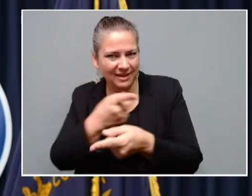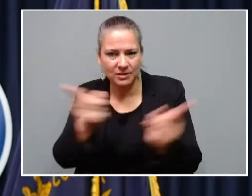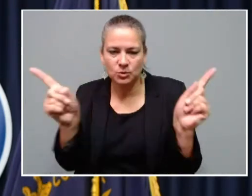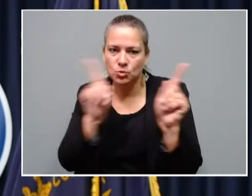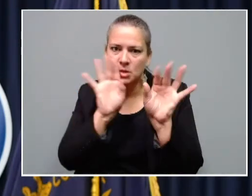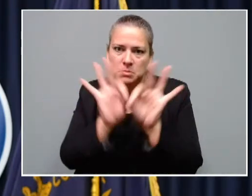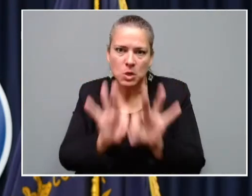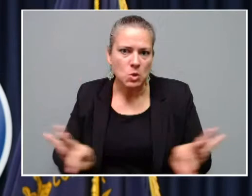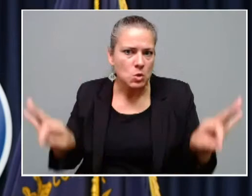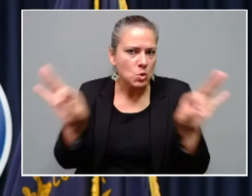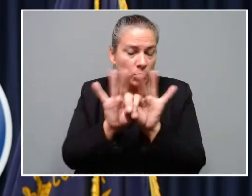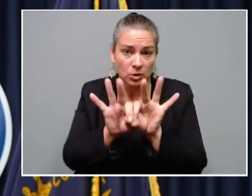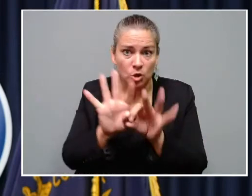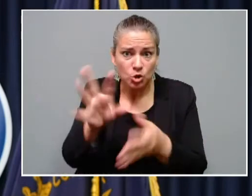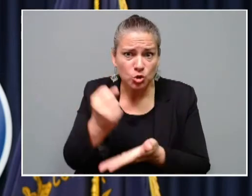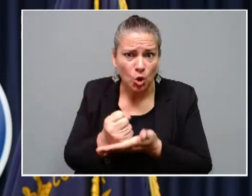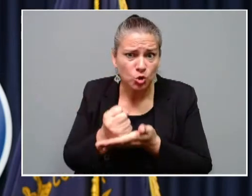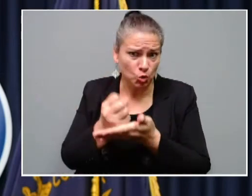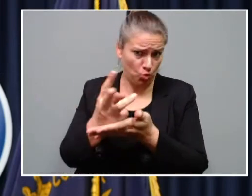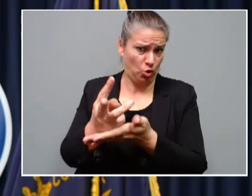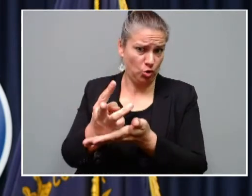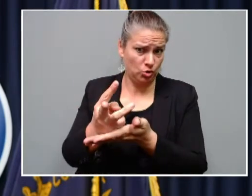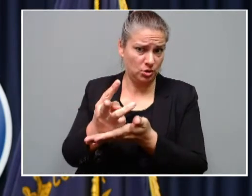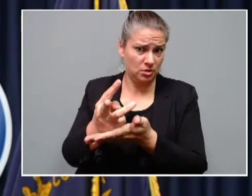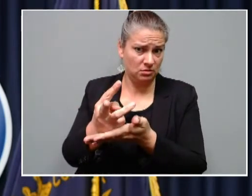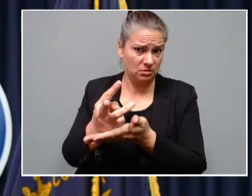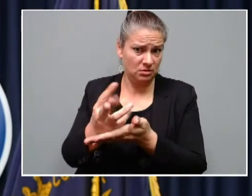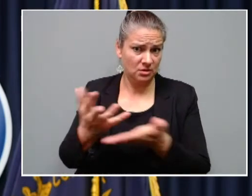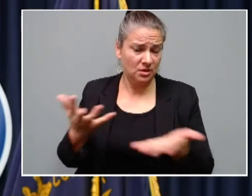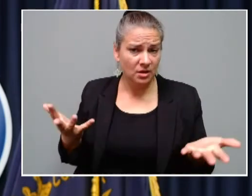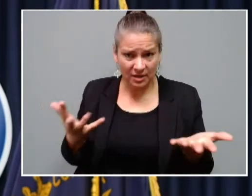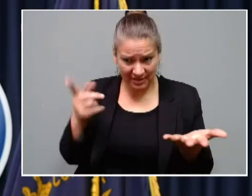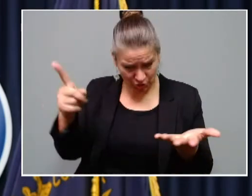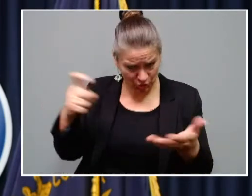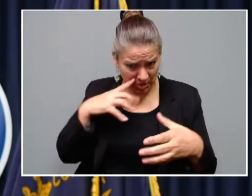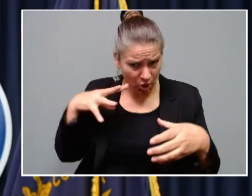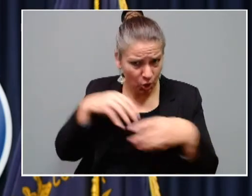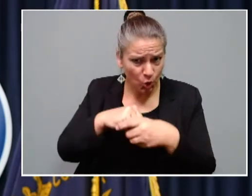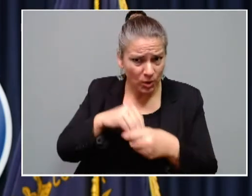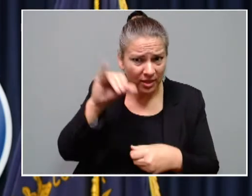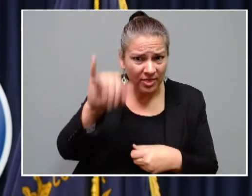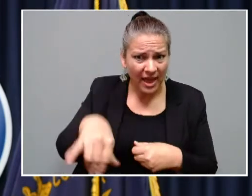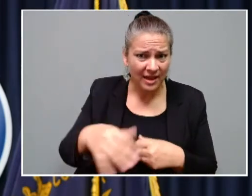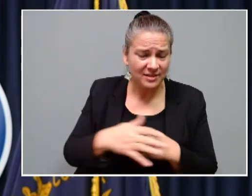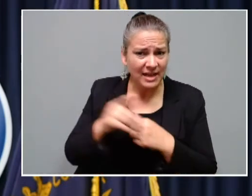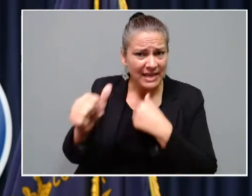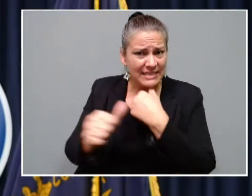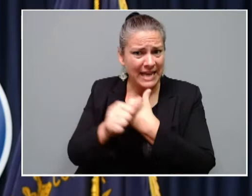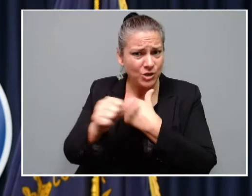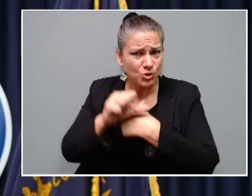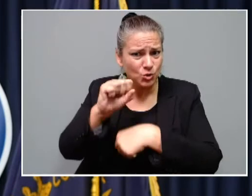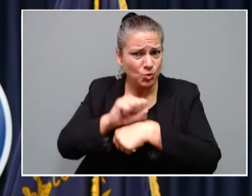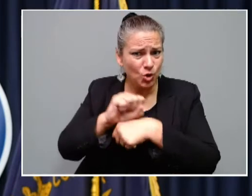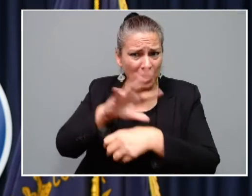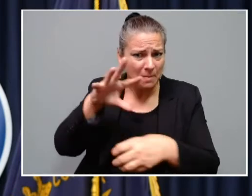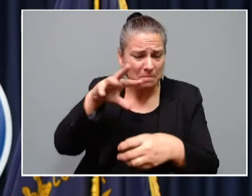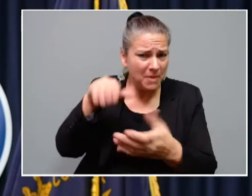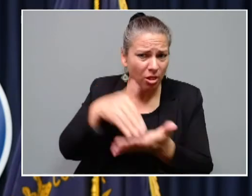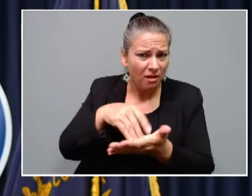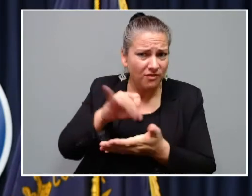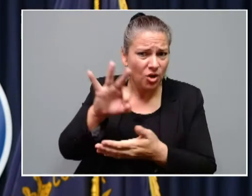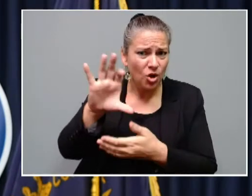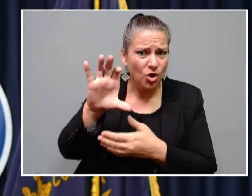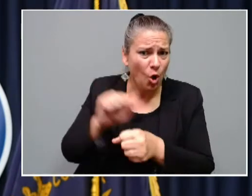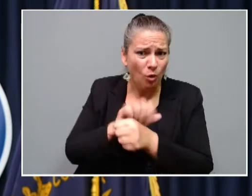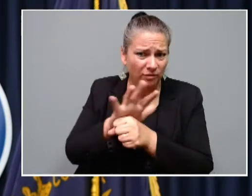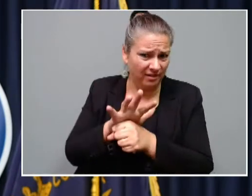our social workers need to be included in that too, doing dangerous work in the middle of COVID for far too little money. So I hope